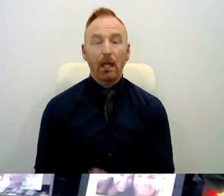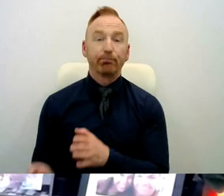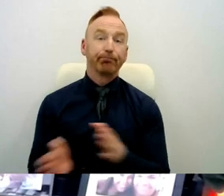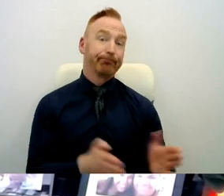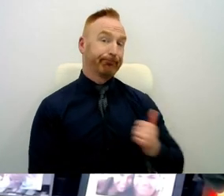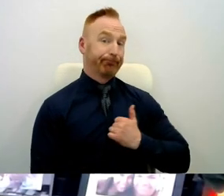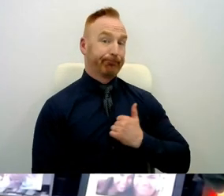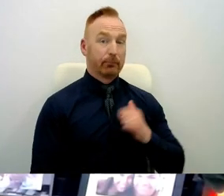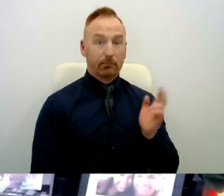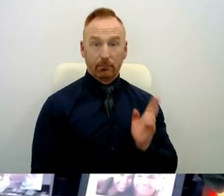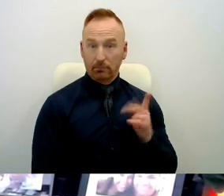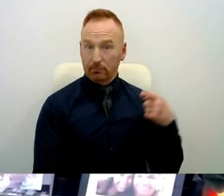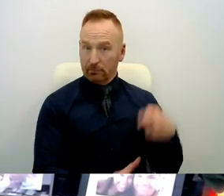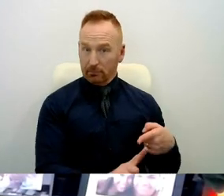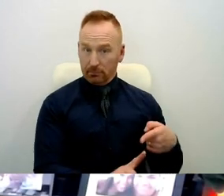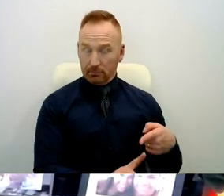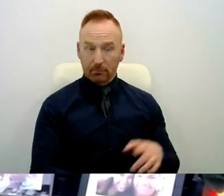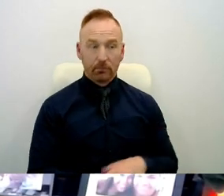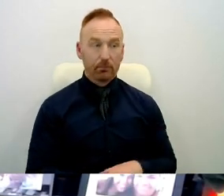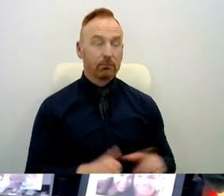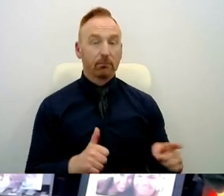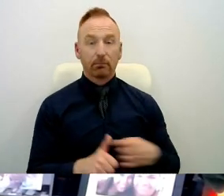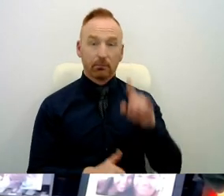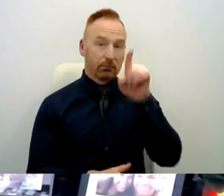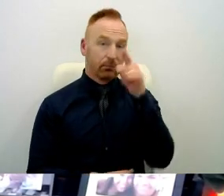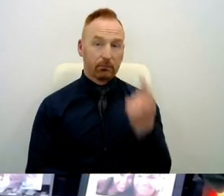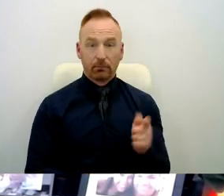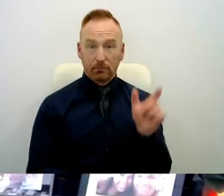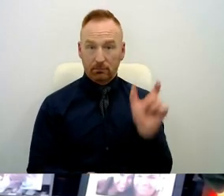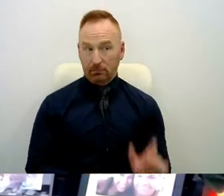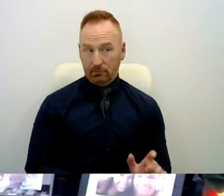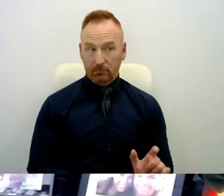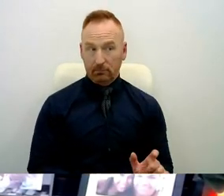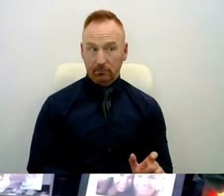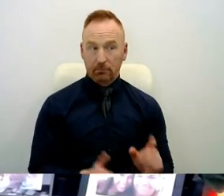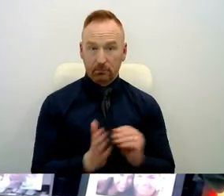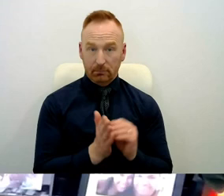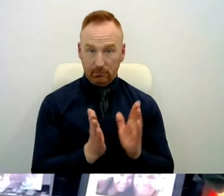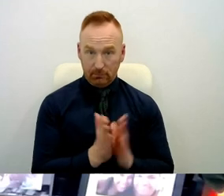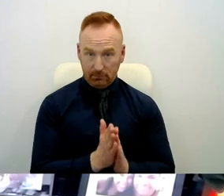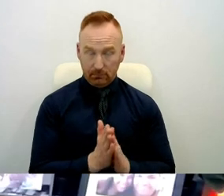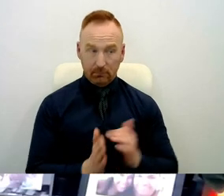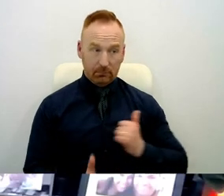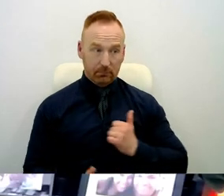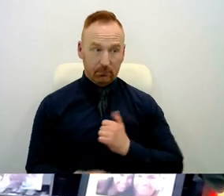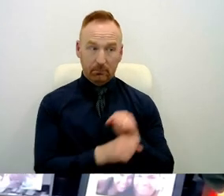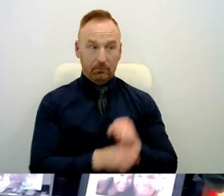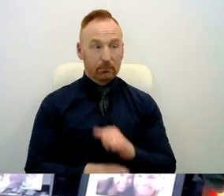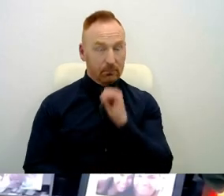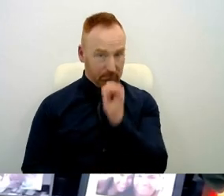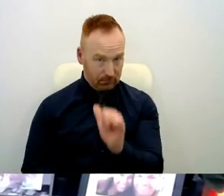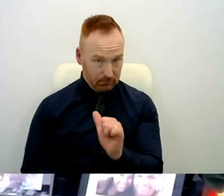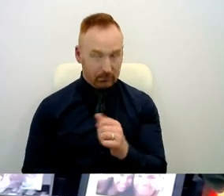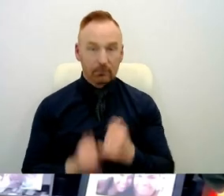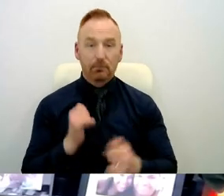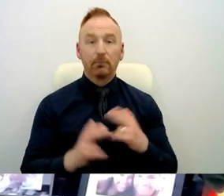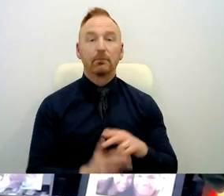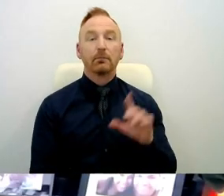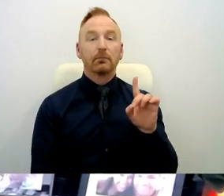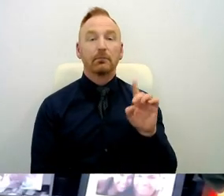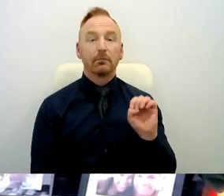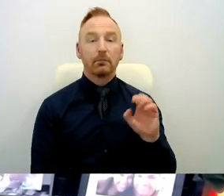Turning to Canadian history specifically, the first Black person recorded to have been in Canada wasn't enslaved. His name was Mathieu da